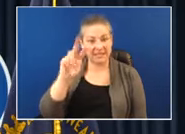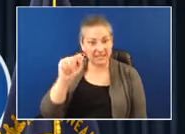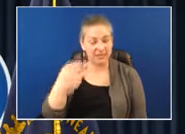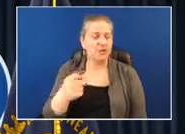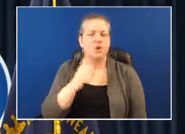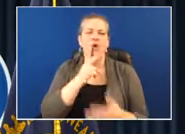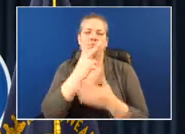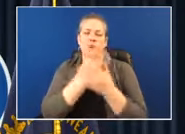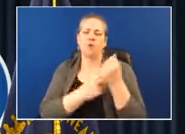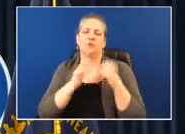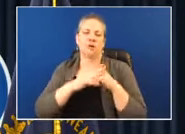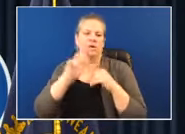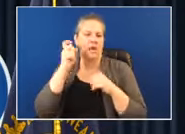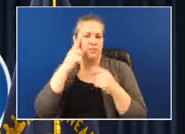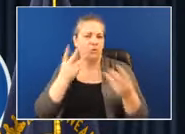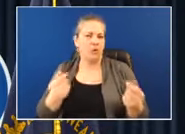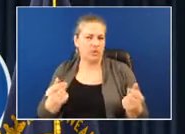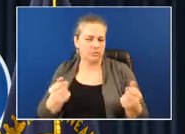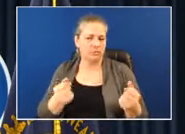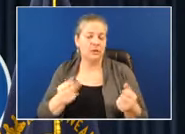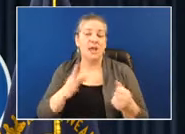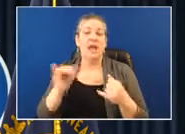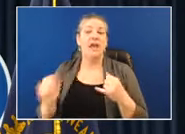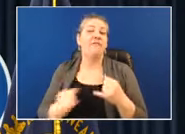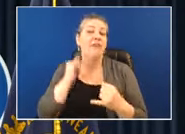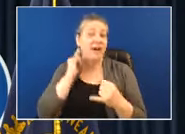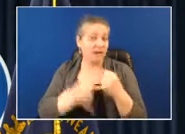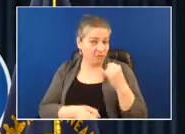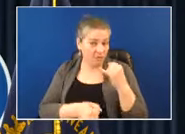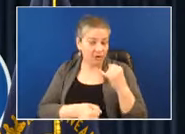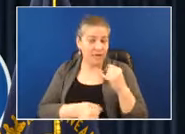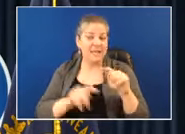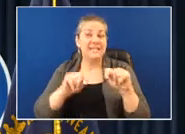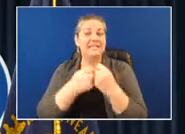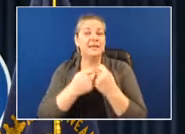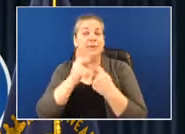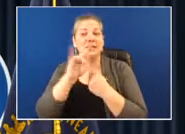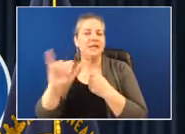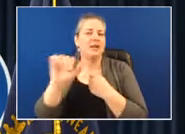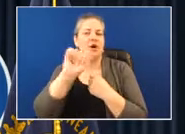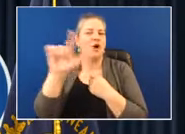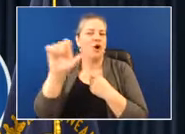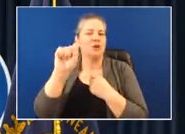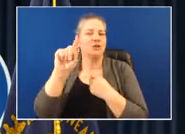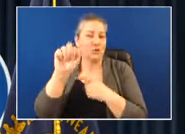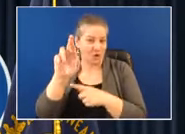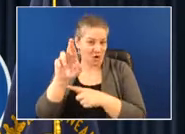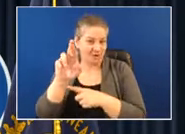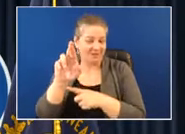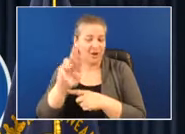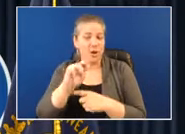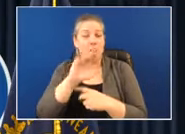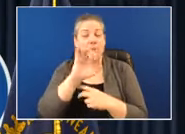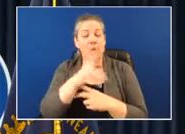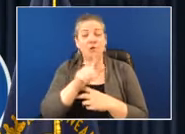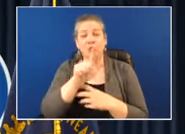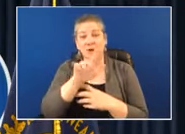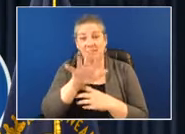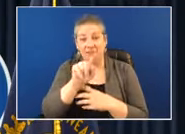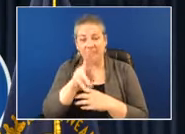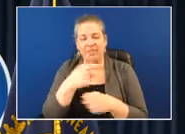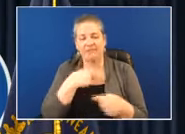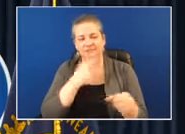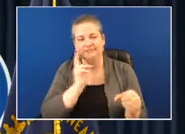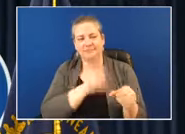Capitol grounds. And finally, our Team Kentucky All-Stars. On March 25th, I had the honor of joining the Kentucky State